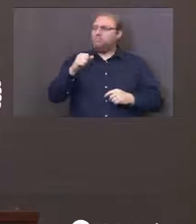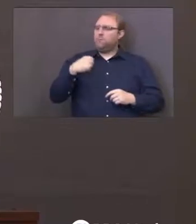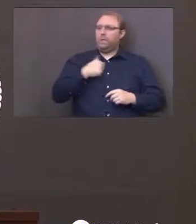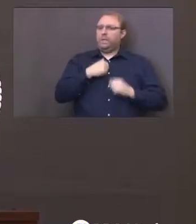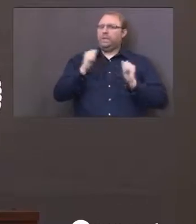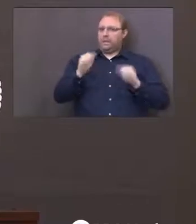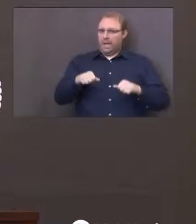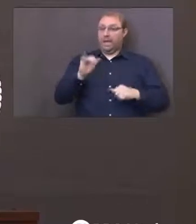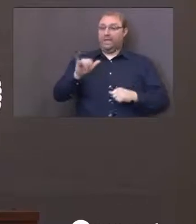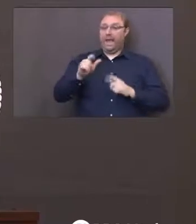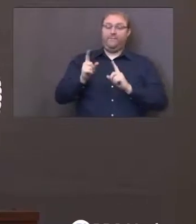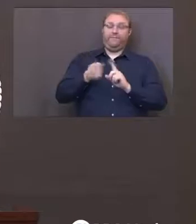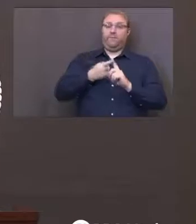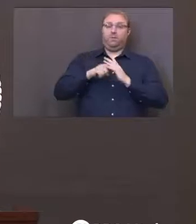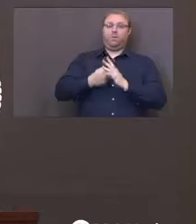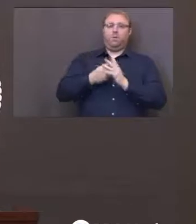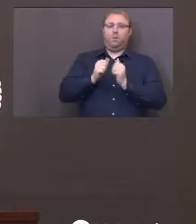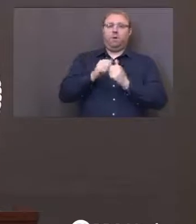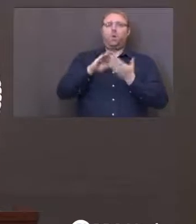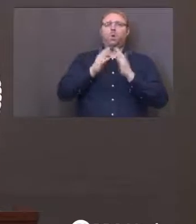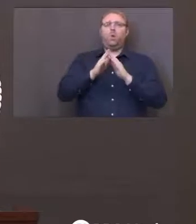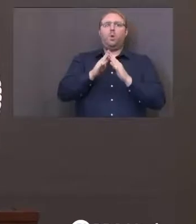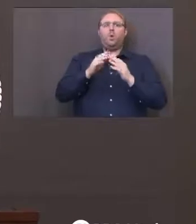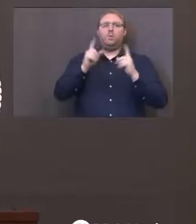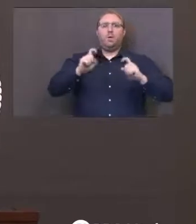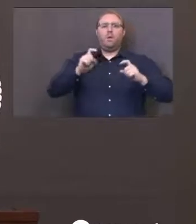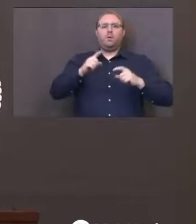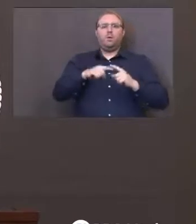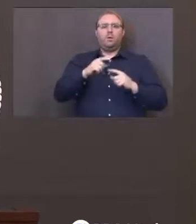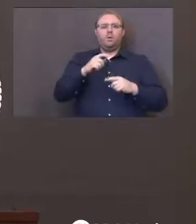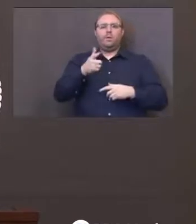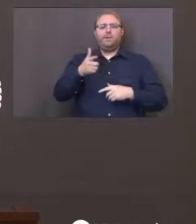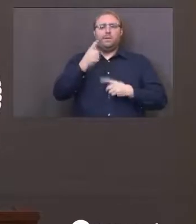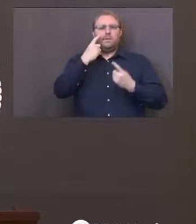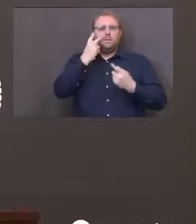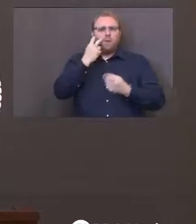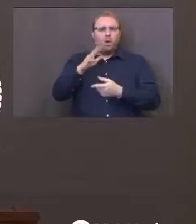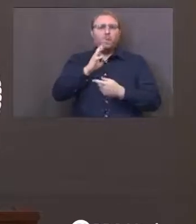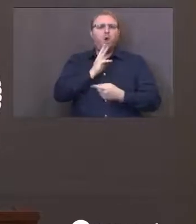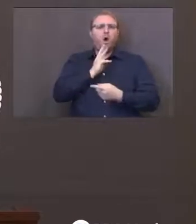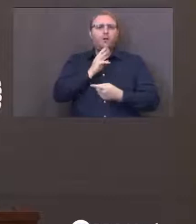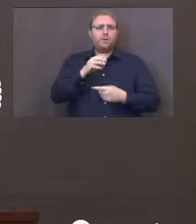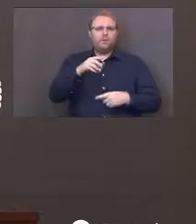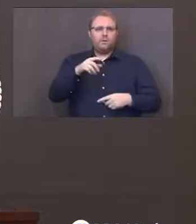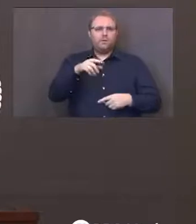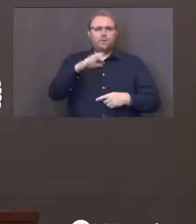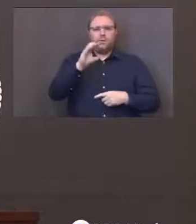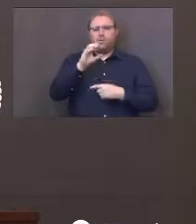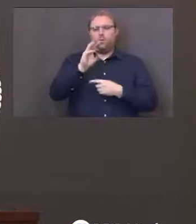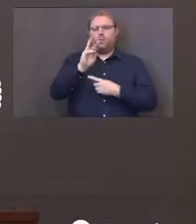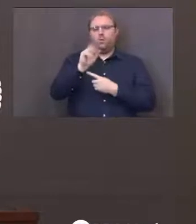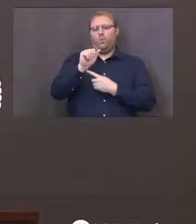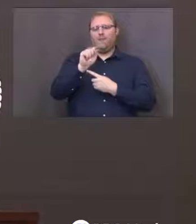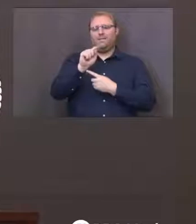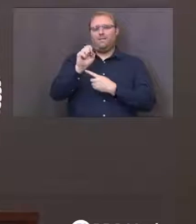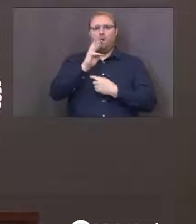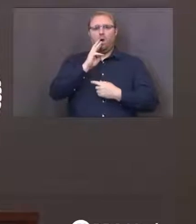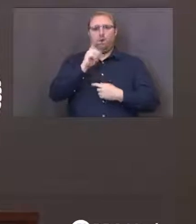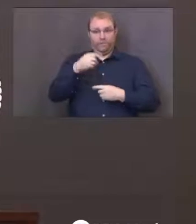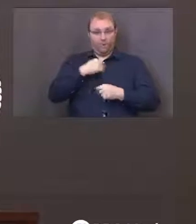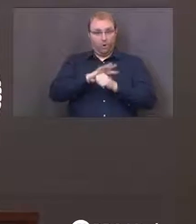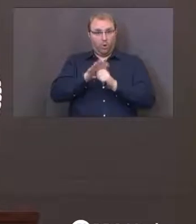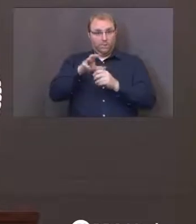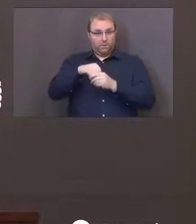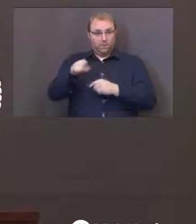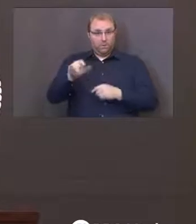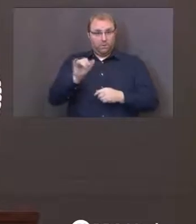initiative started as a community initiative to test wastewater for the SARS-CoV-2 virus that causes COVID-19. So we have